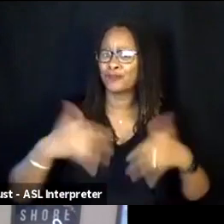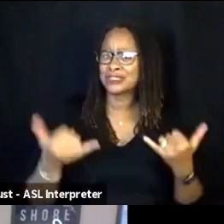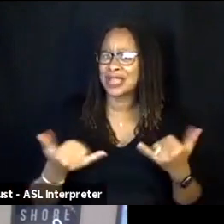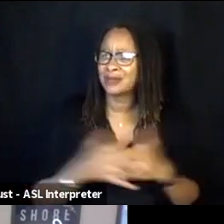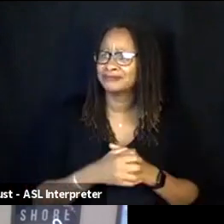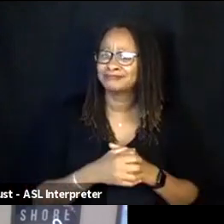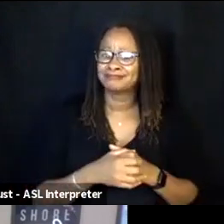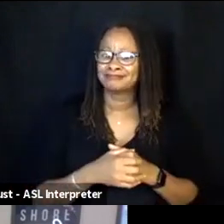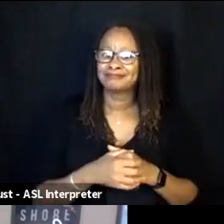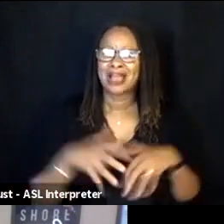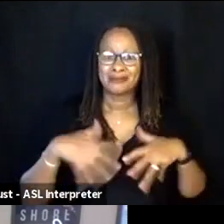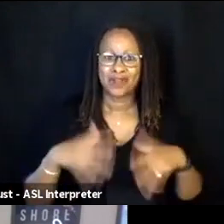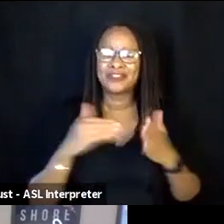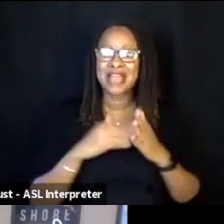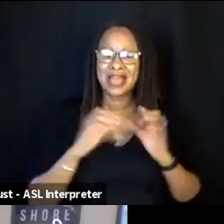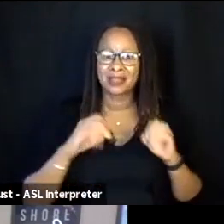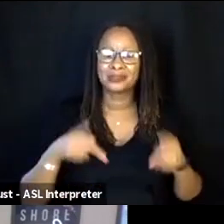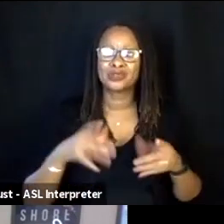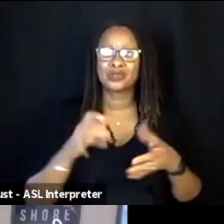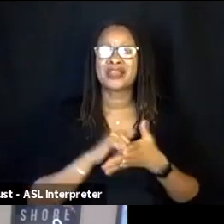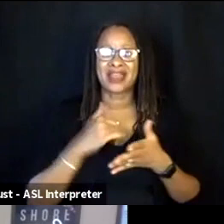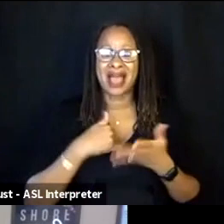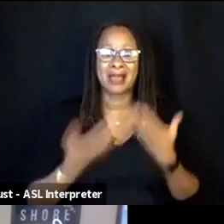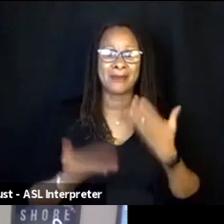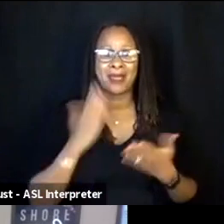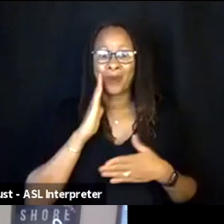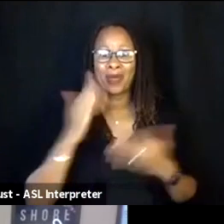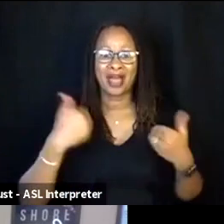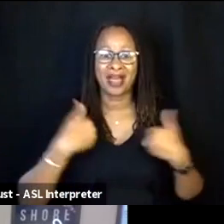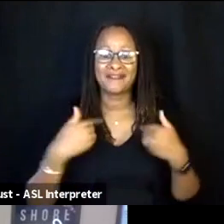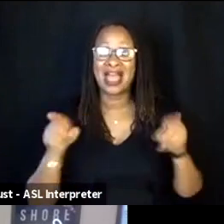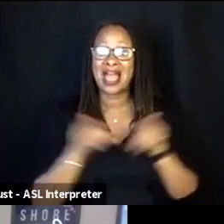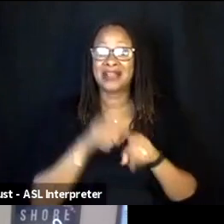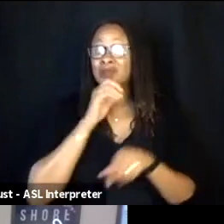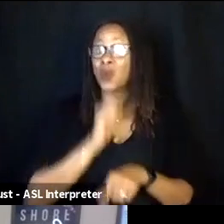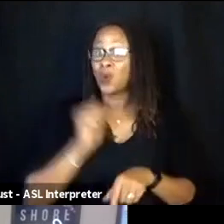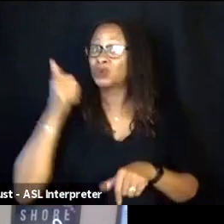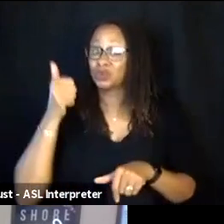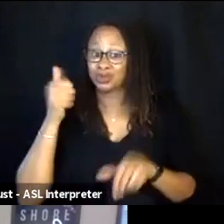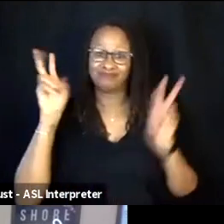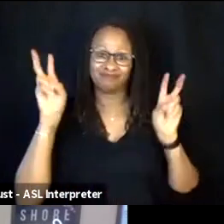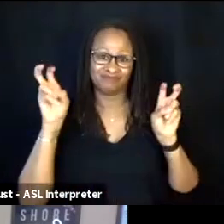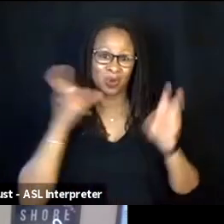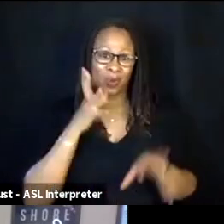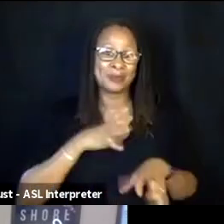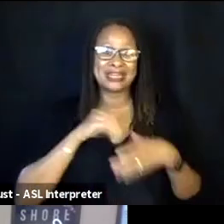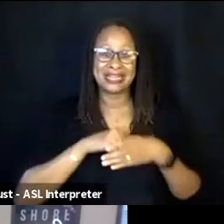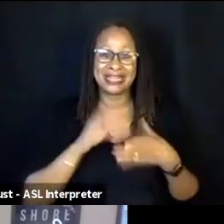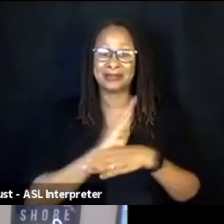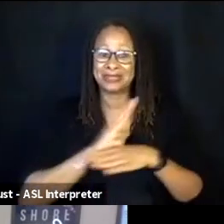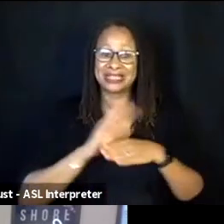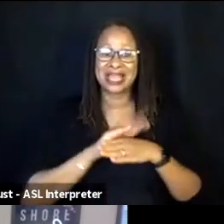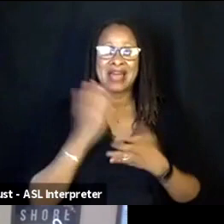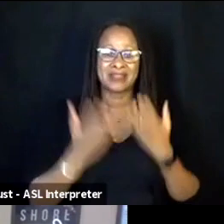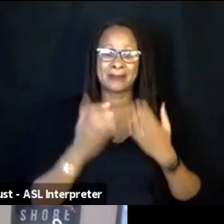I'm nervous at the opportunity that I might have as an older woman in the industry that I might have